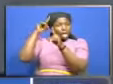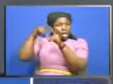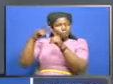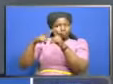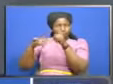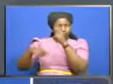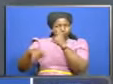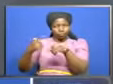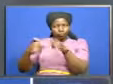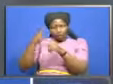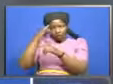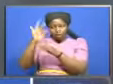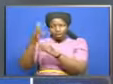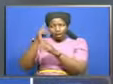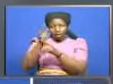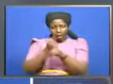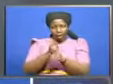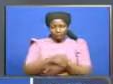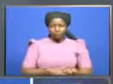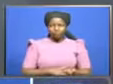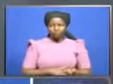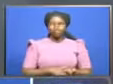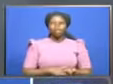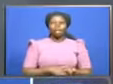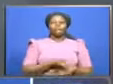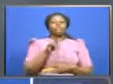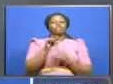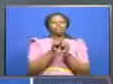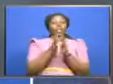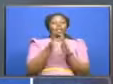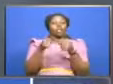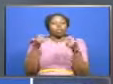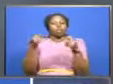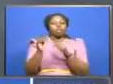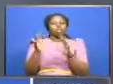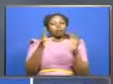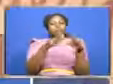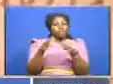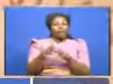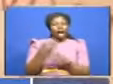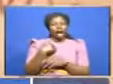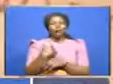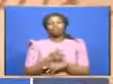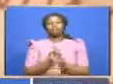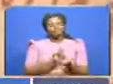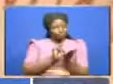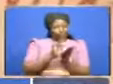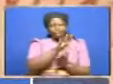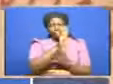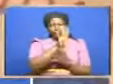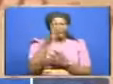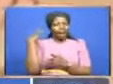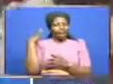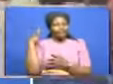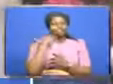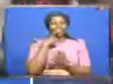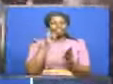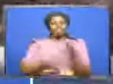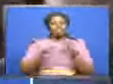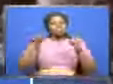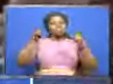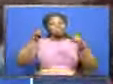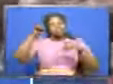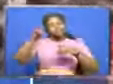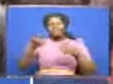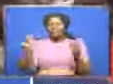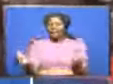an alliance of civil society groups and opposition parties, has rejected Conde's candidacy and vowed that the protests will take place despite